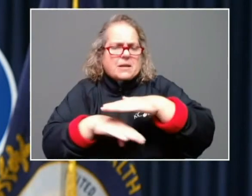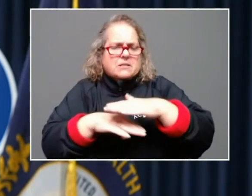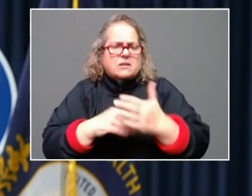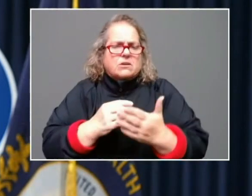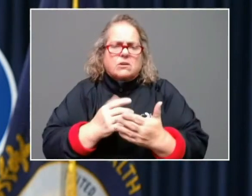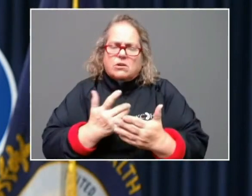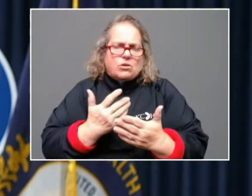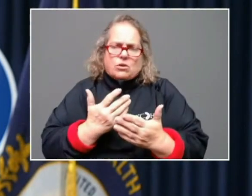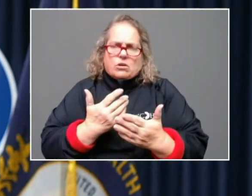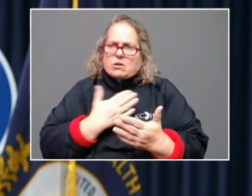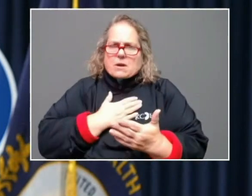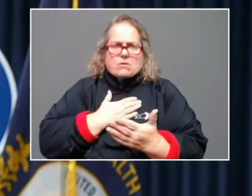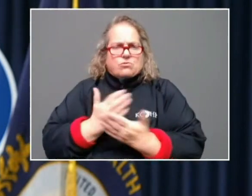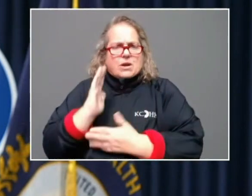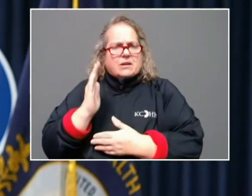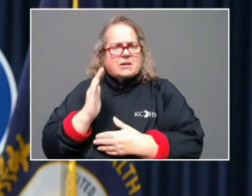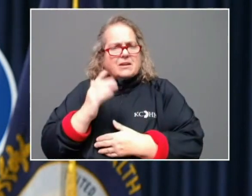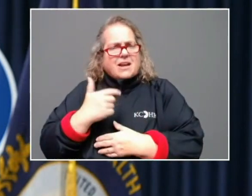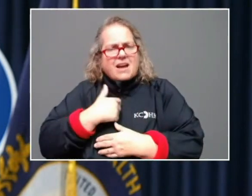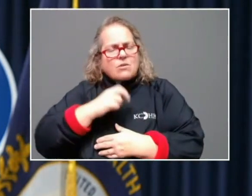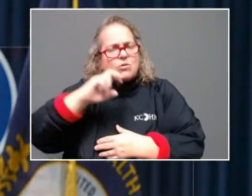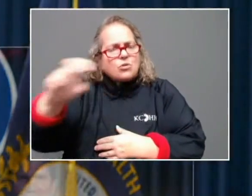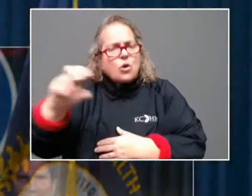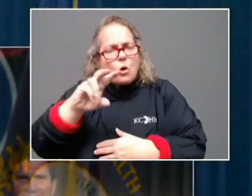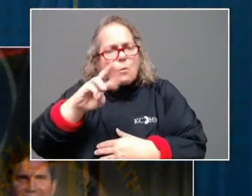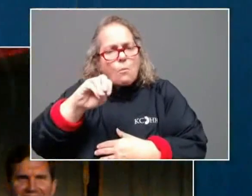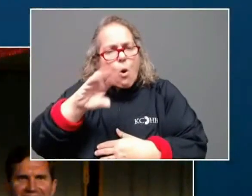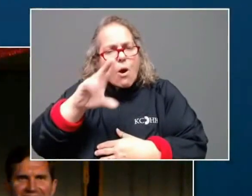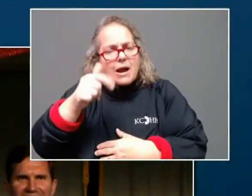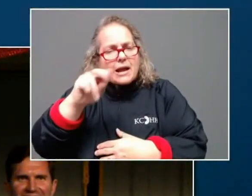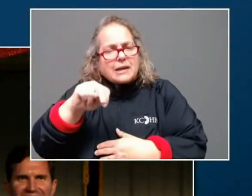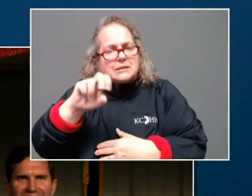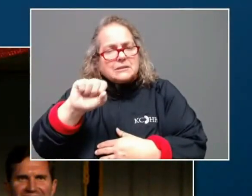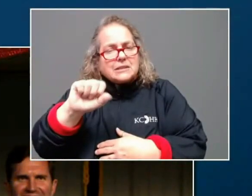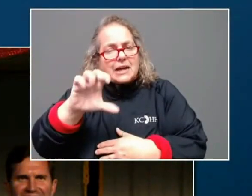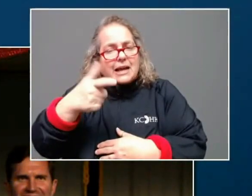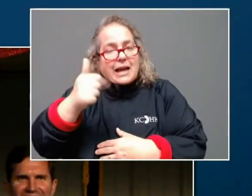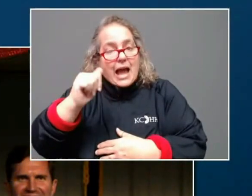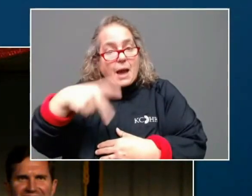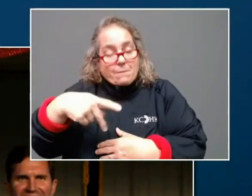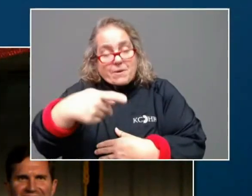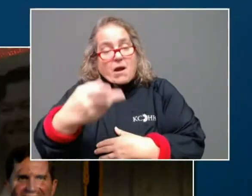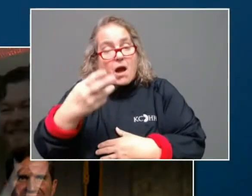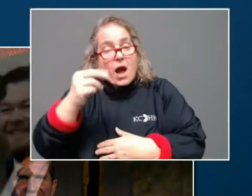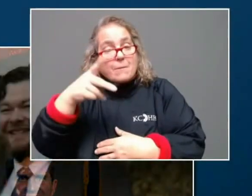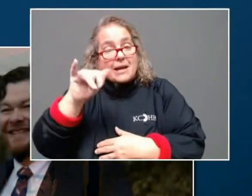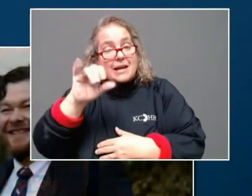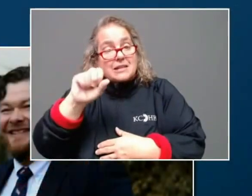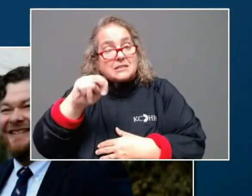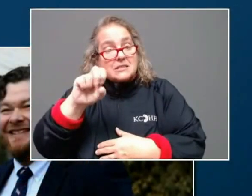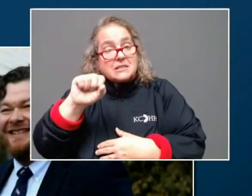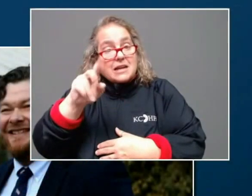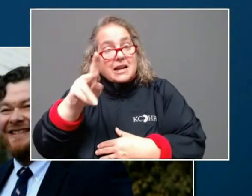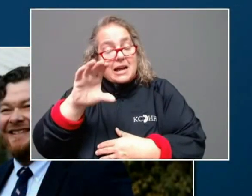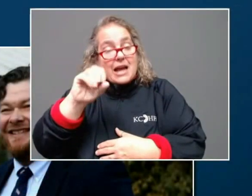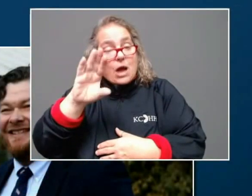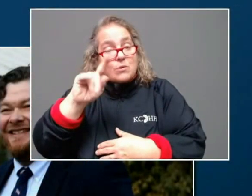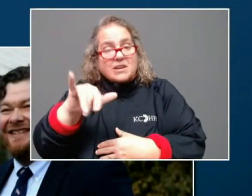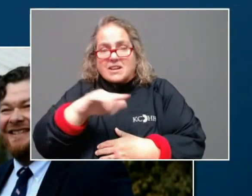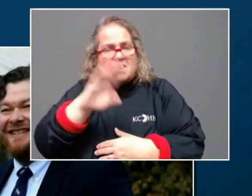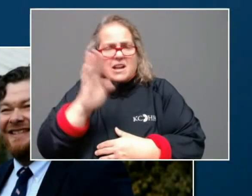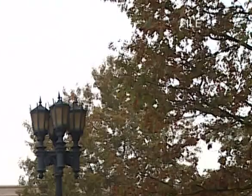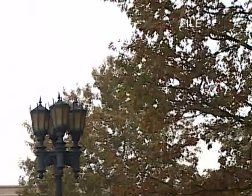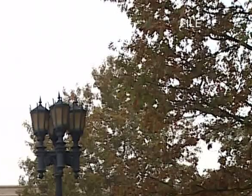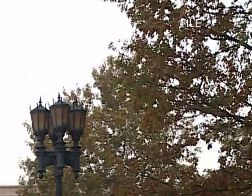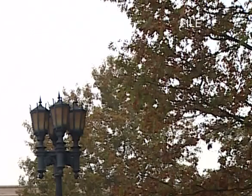travel to communities like Morton's Gap and meet families there in Hopkins County that have never had clean drinking water in